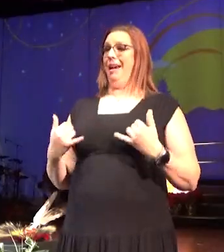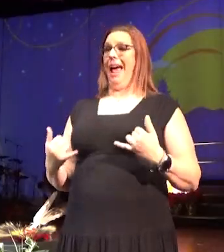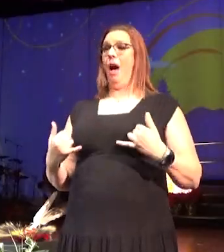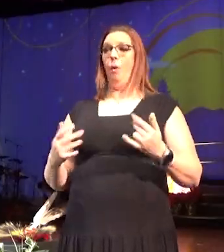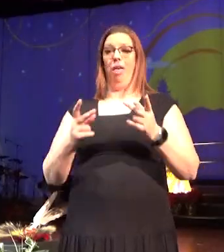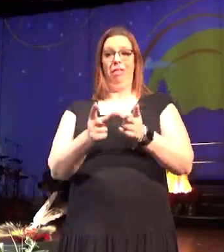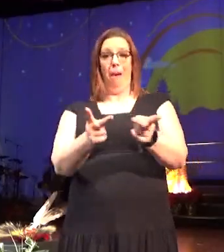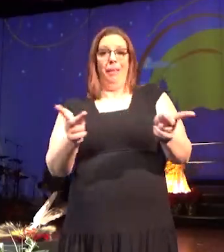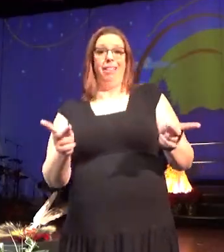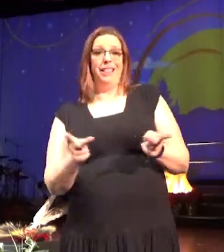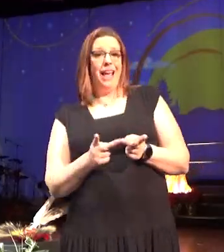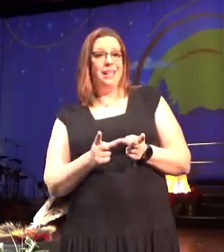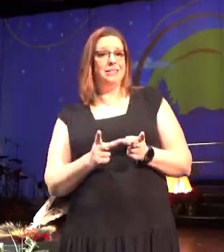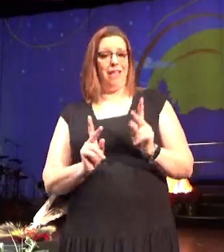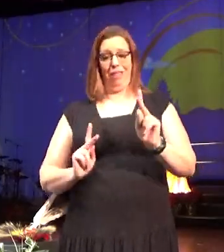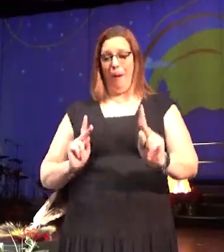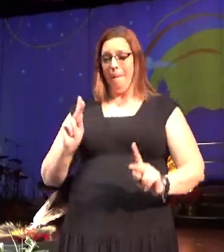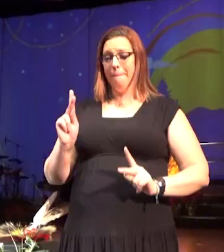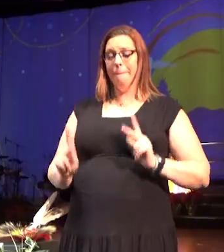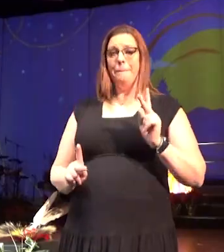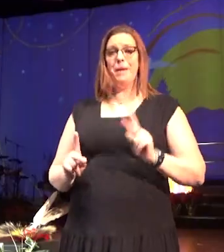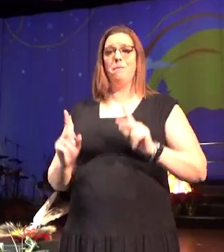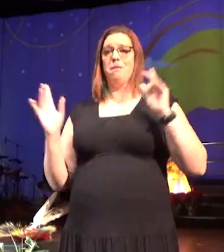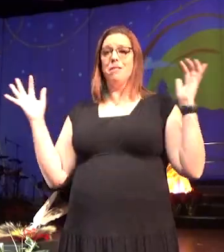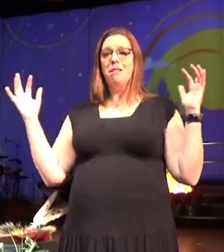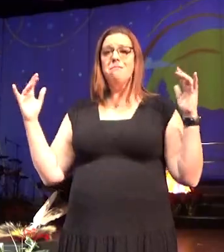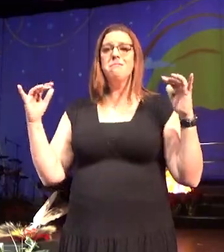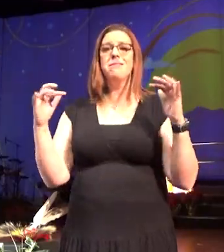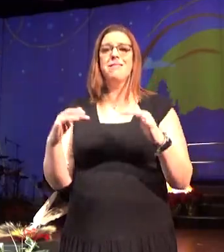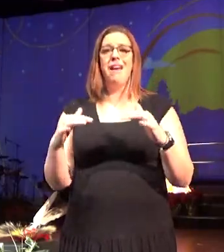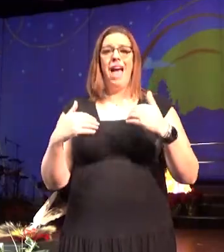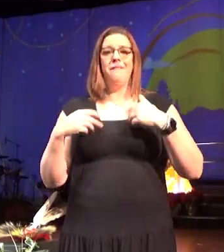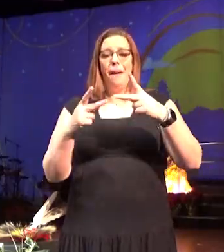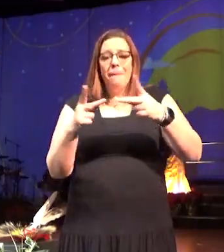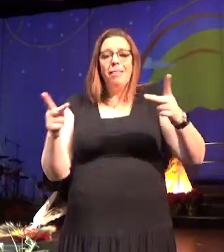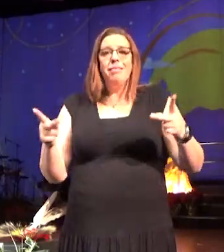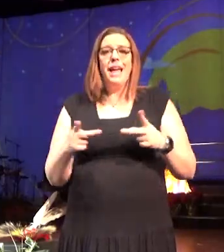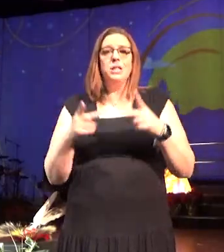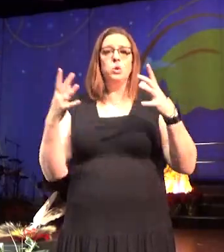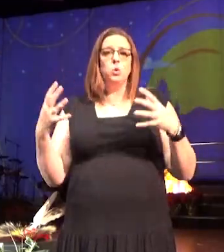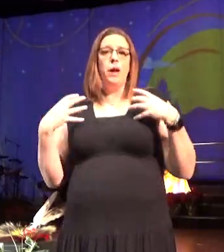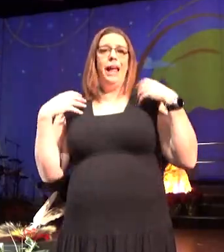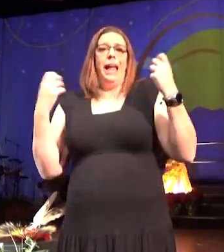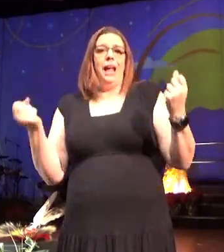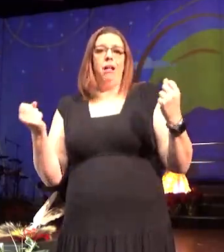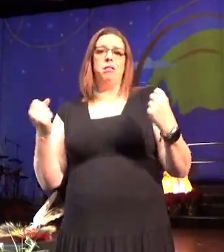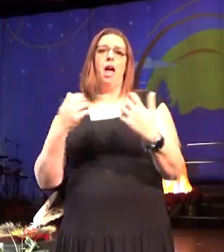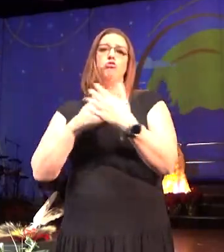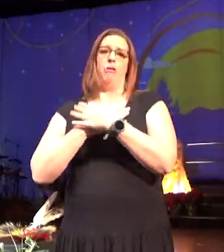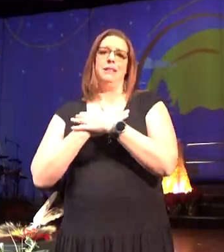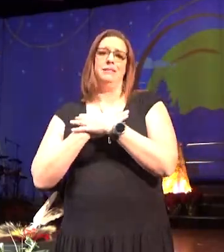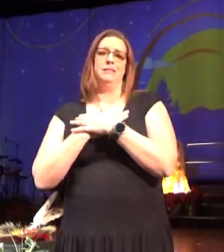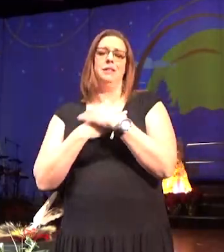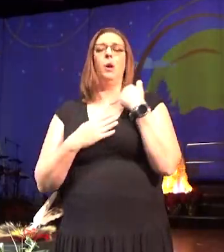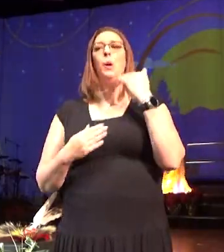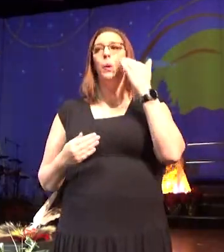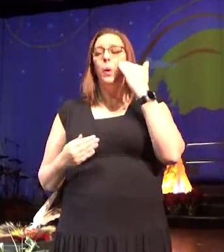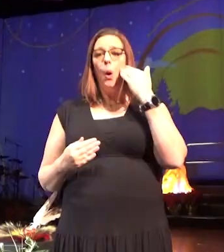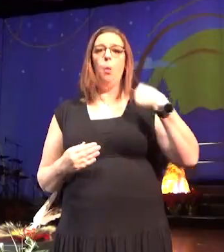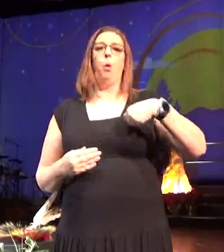people can come and have a place to heal and rest. And let them know we love